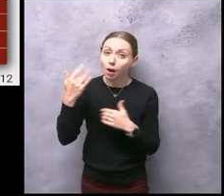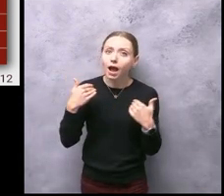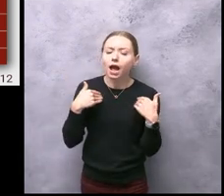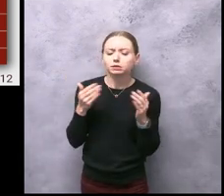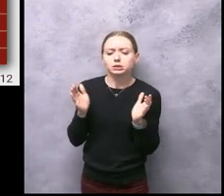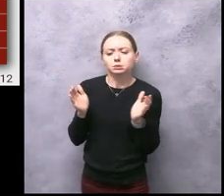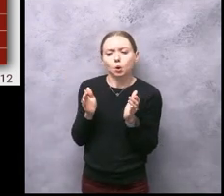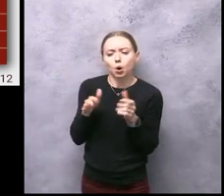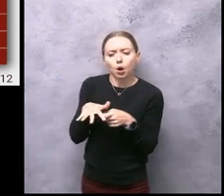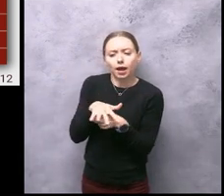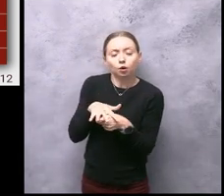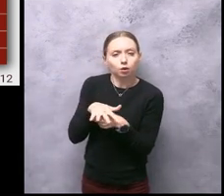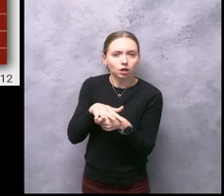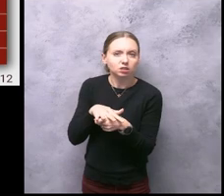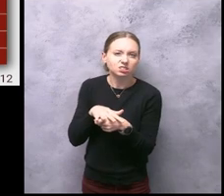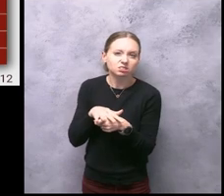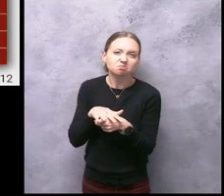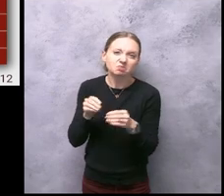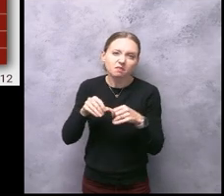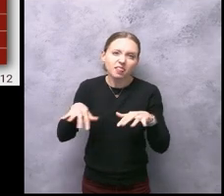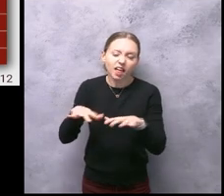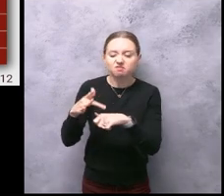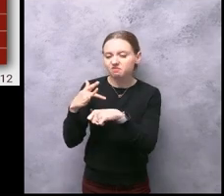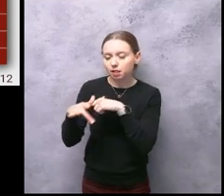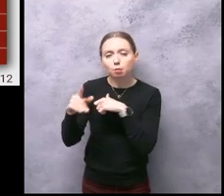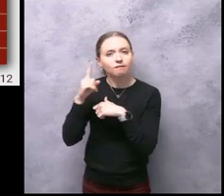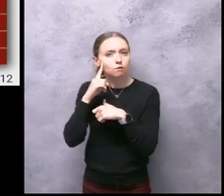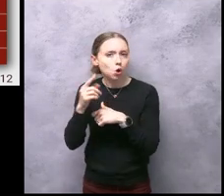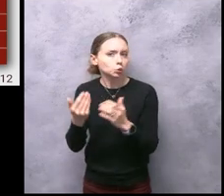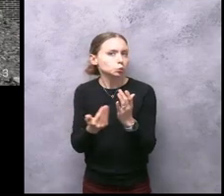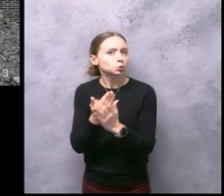developed by infill with a new multifamily